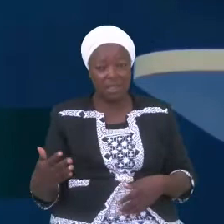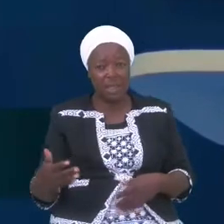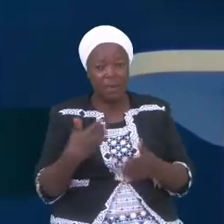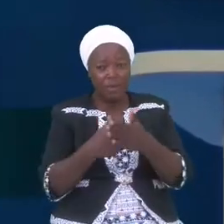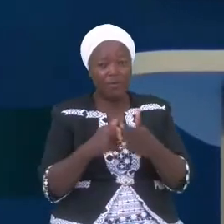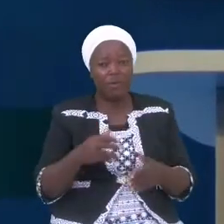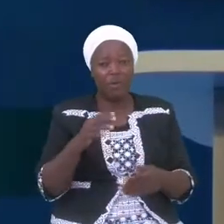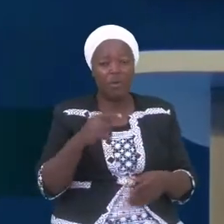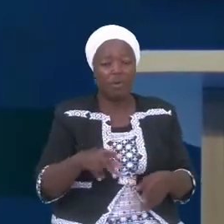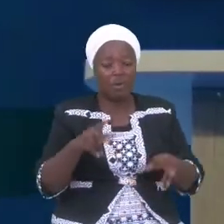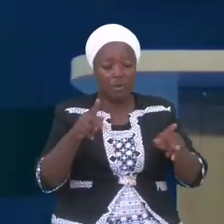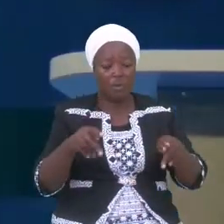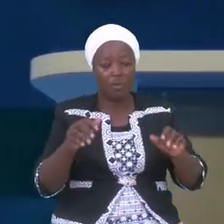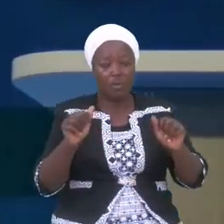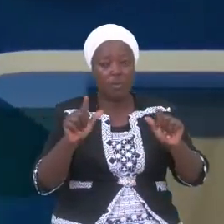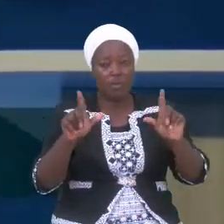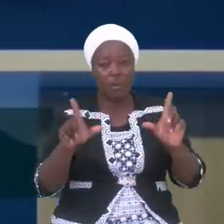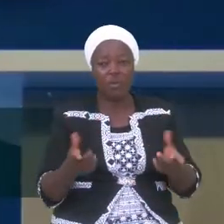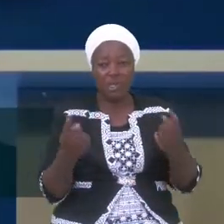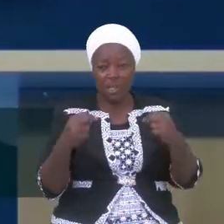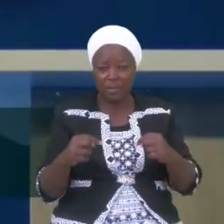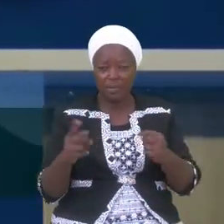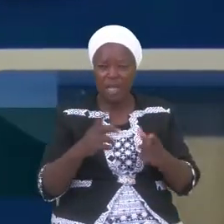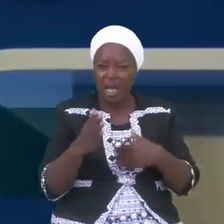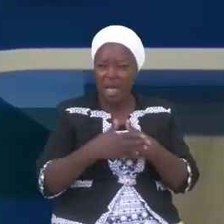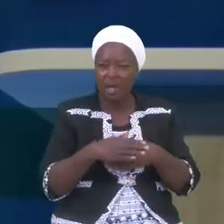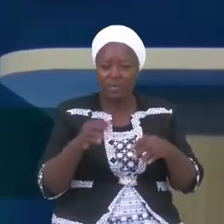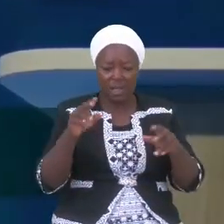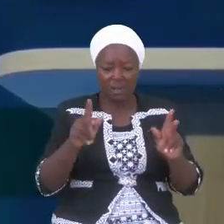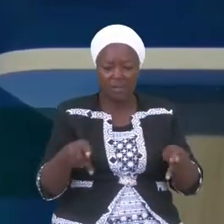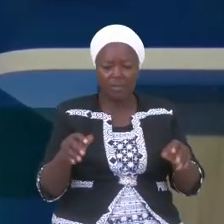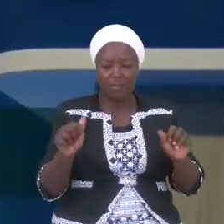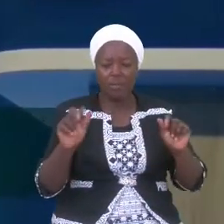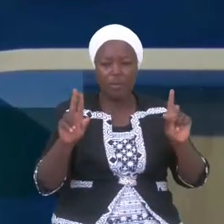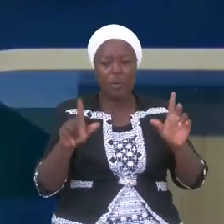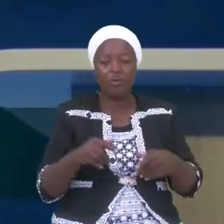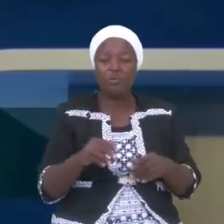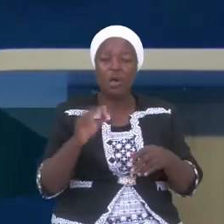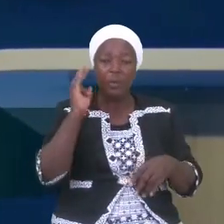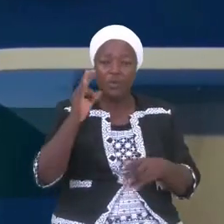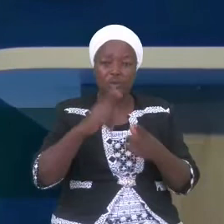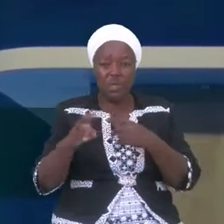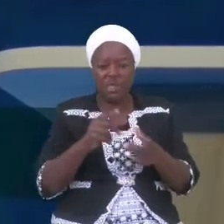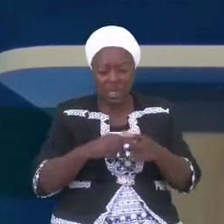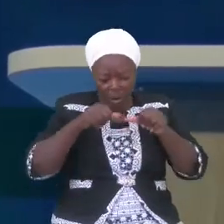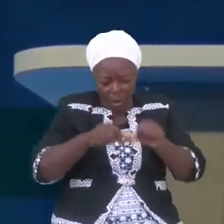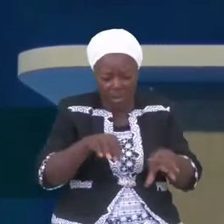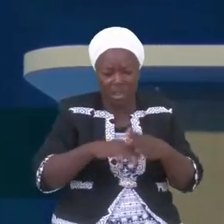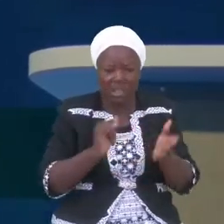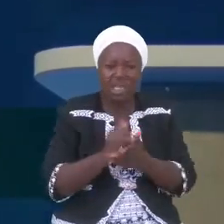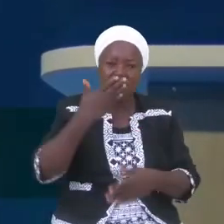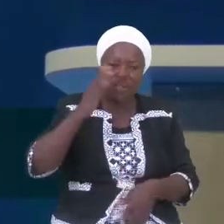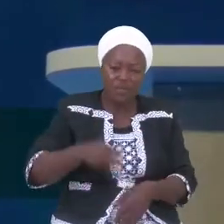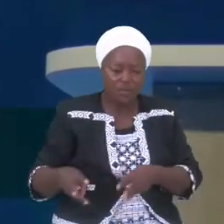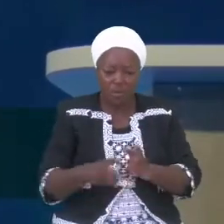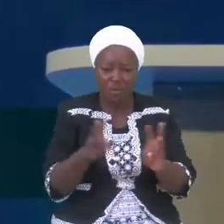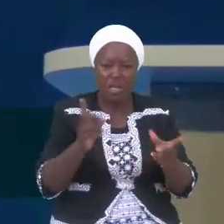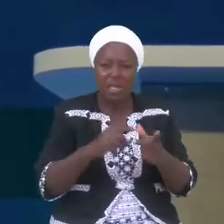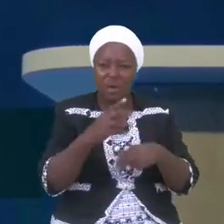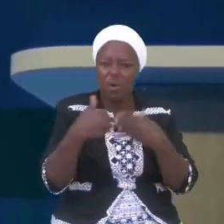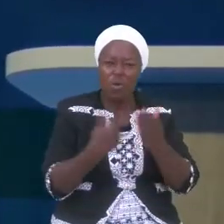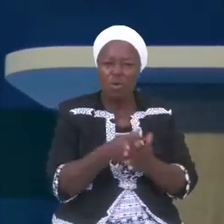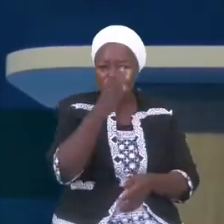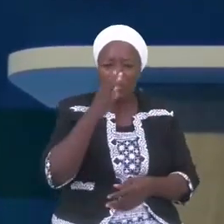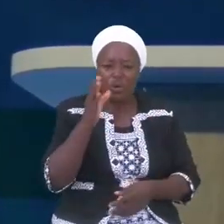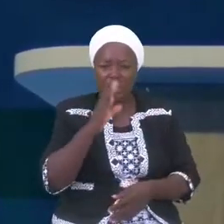after Paul ministered to them, they continue with their magical arts, their occultic arts, and their talisman,